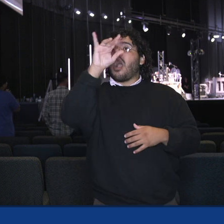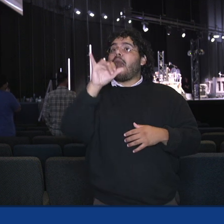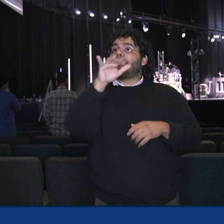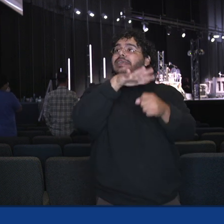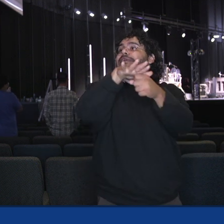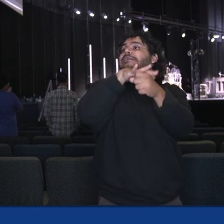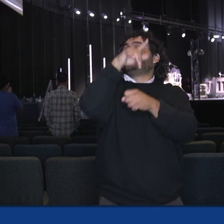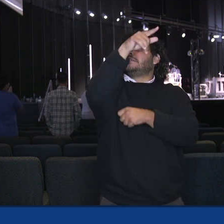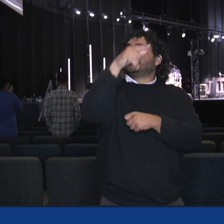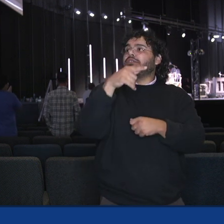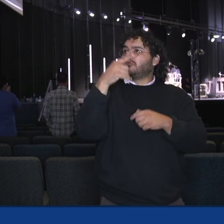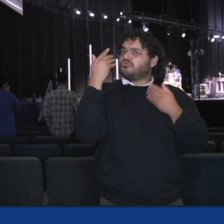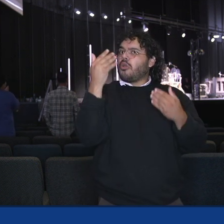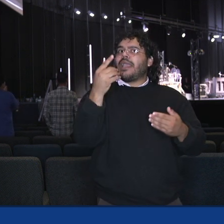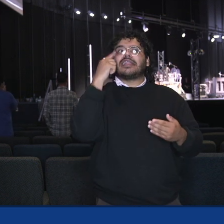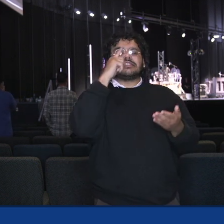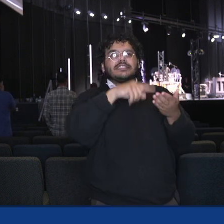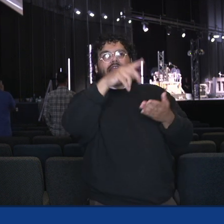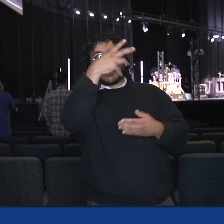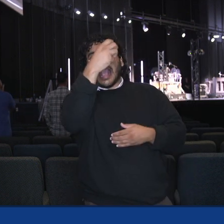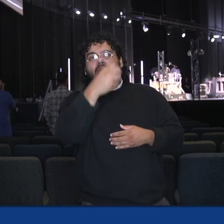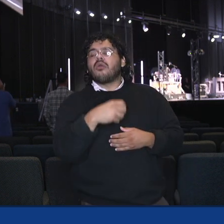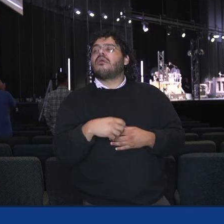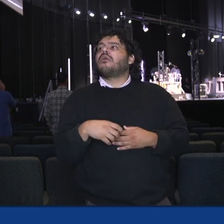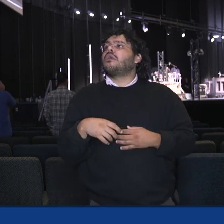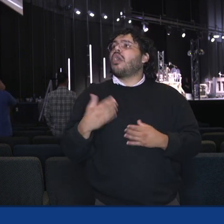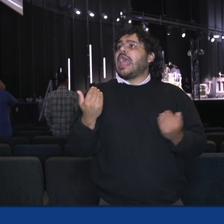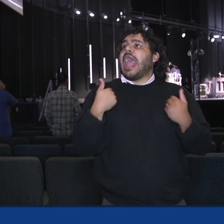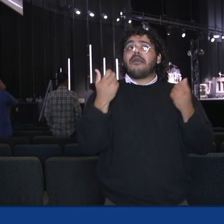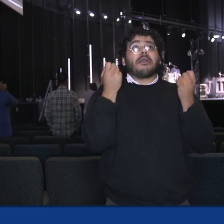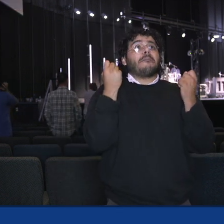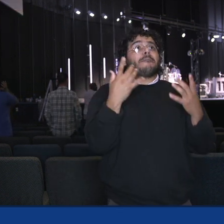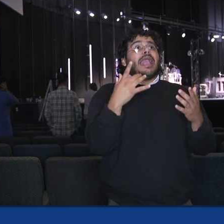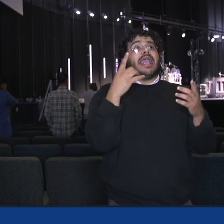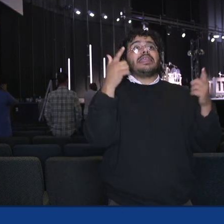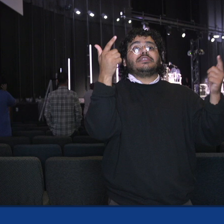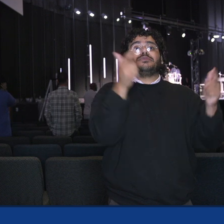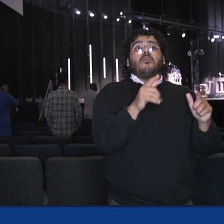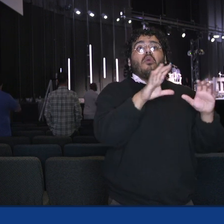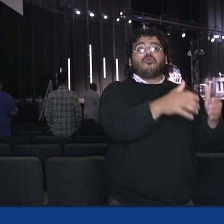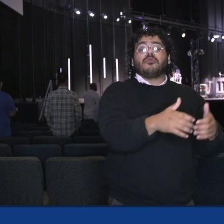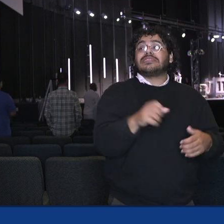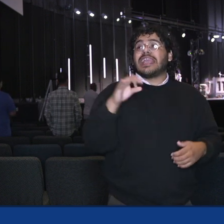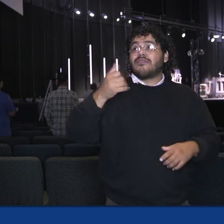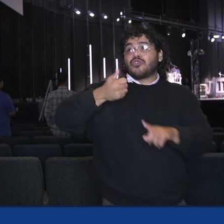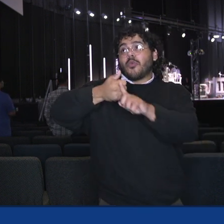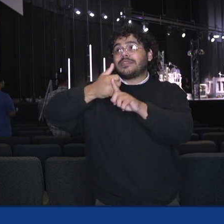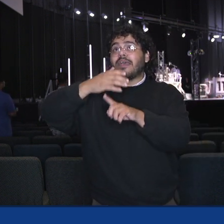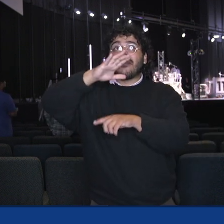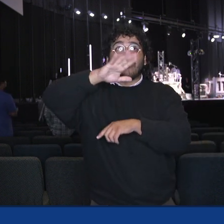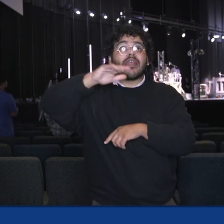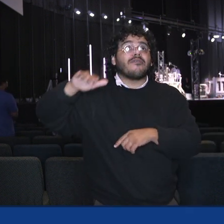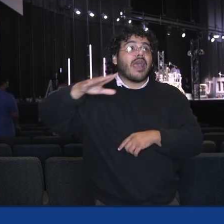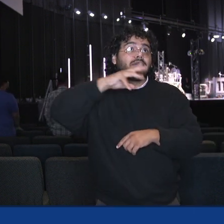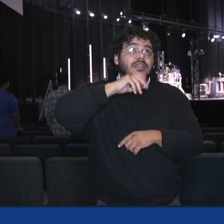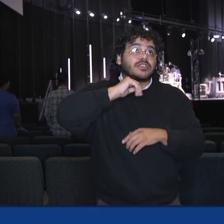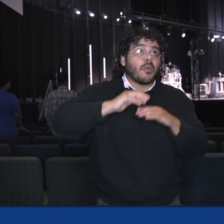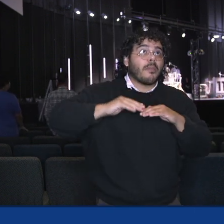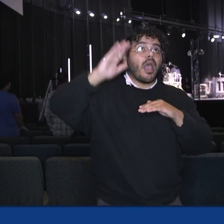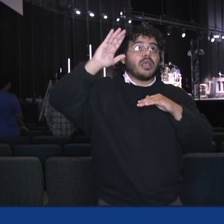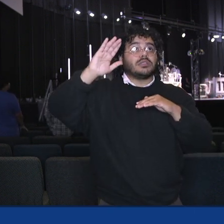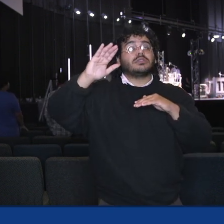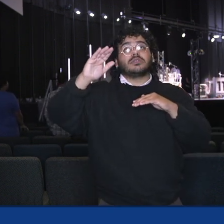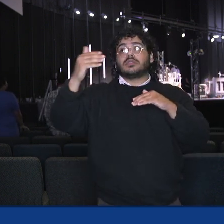check out the fair. We have all different small groups. If you are 55 plus years old, we will be meeting by